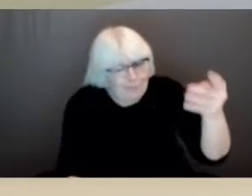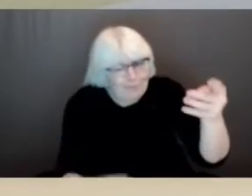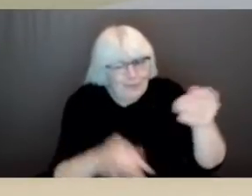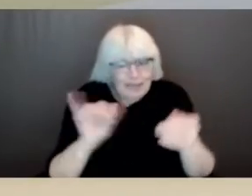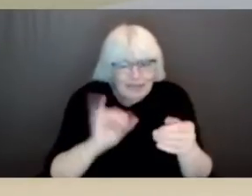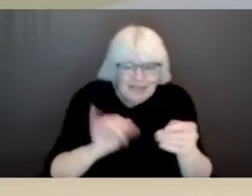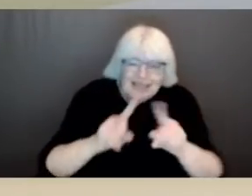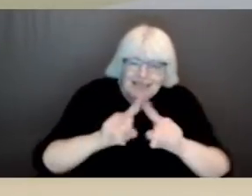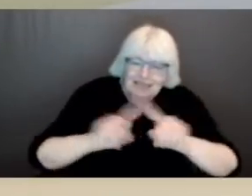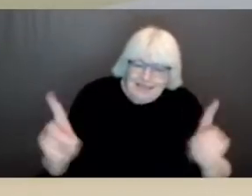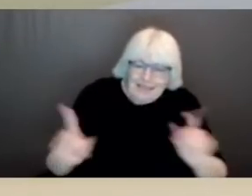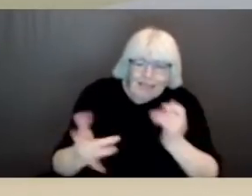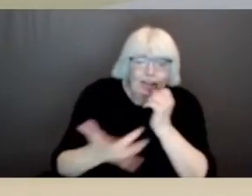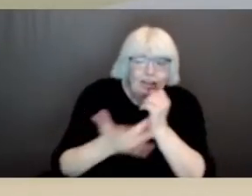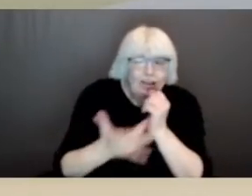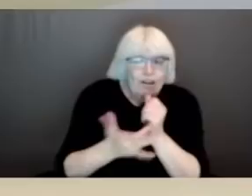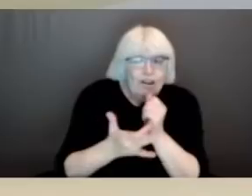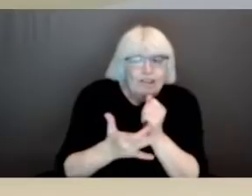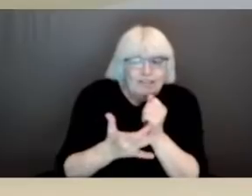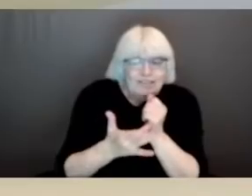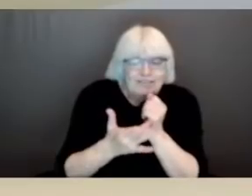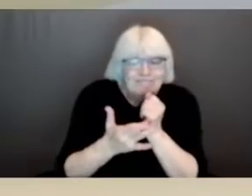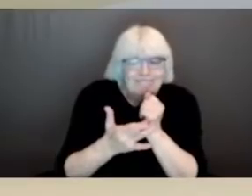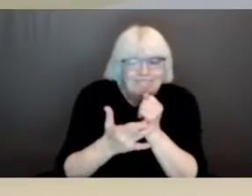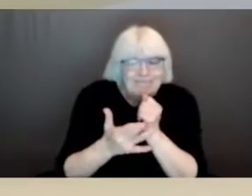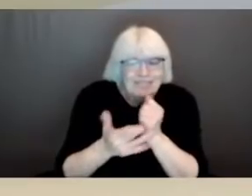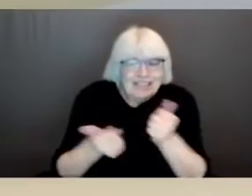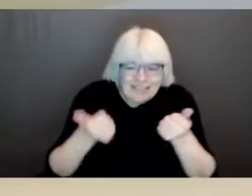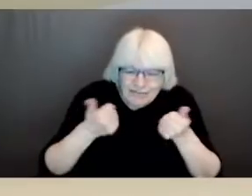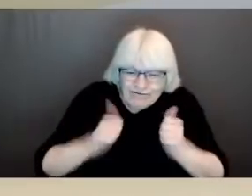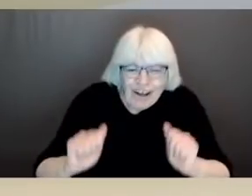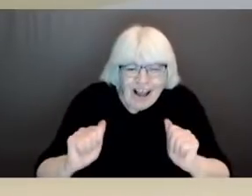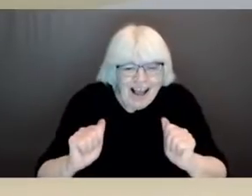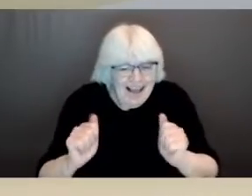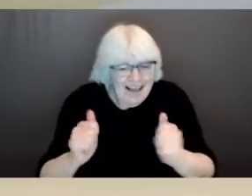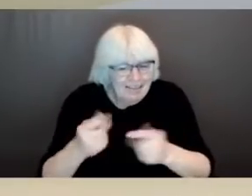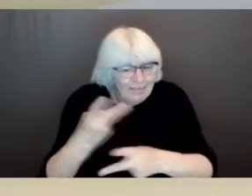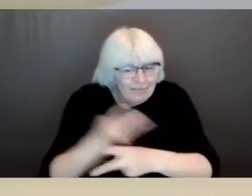types of things that we have looked at, and it's also why